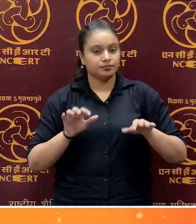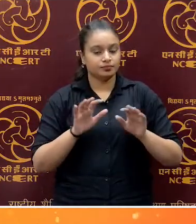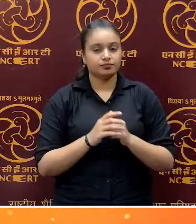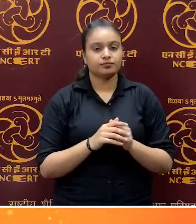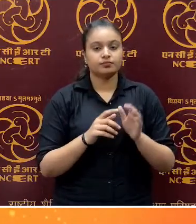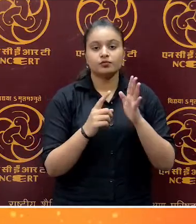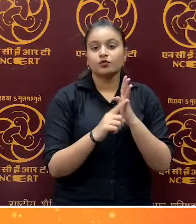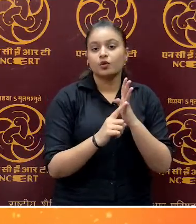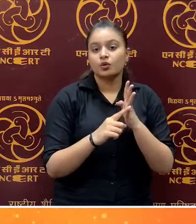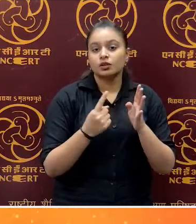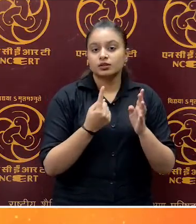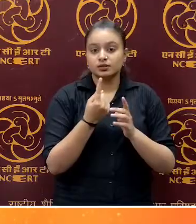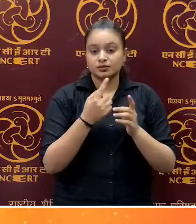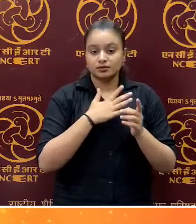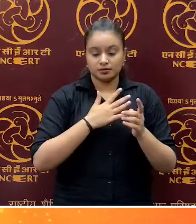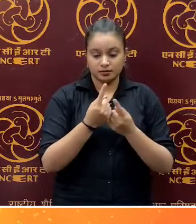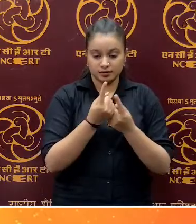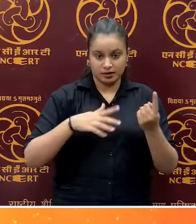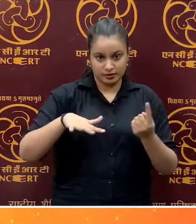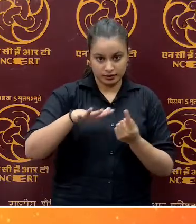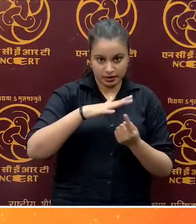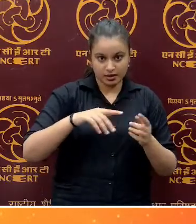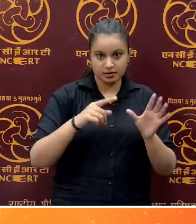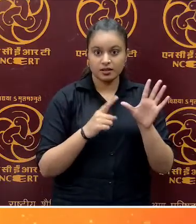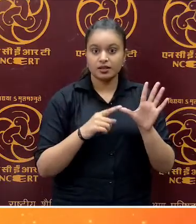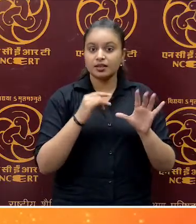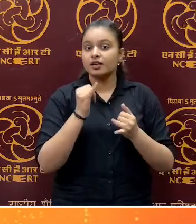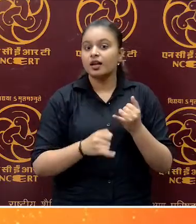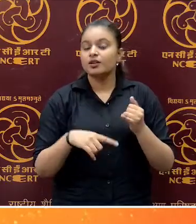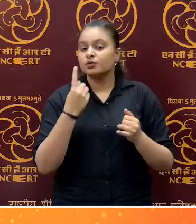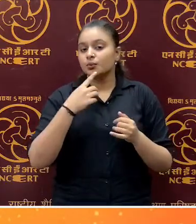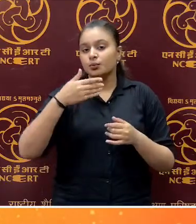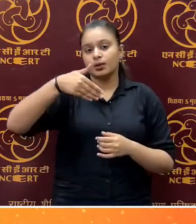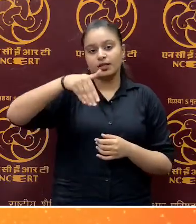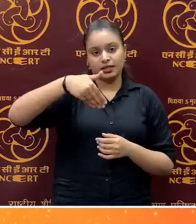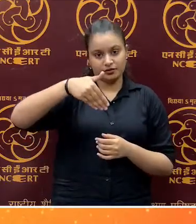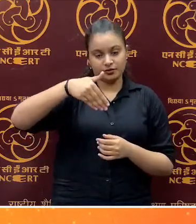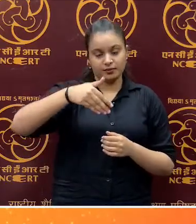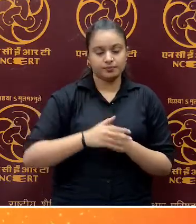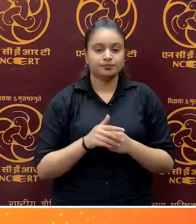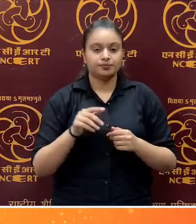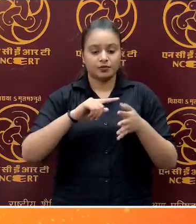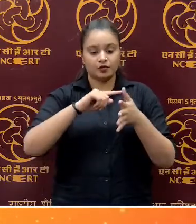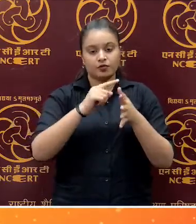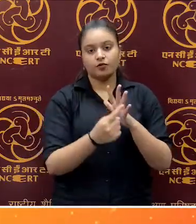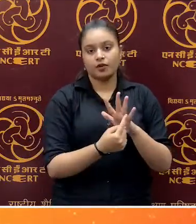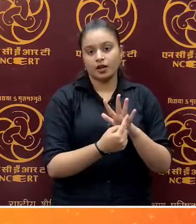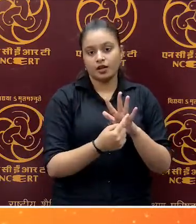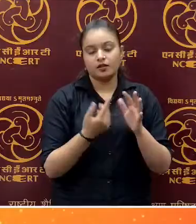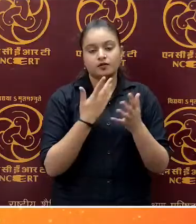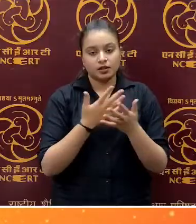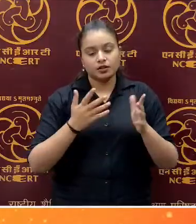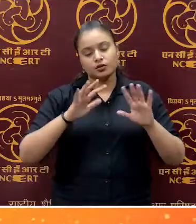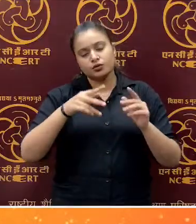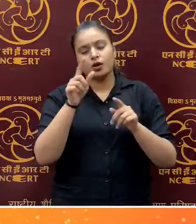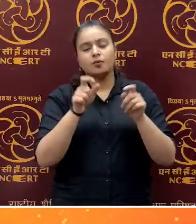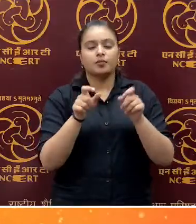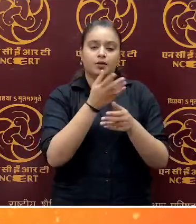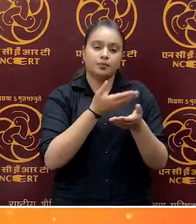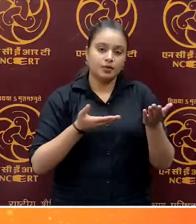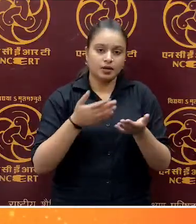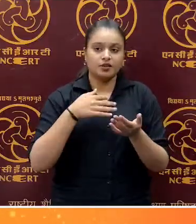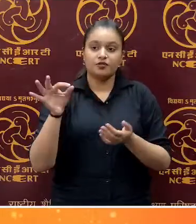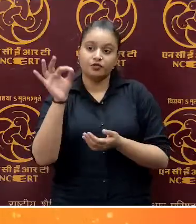the grass. Grass. And the last one, the leaf. Leaf. So these were the 5 things or people, I would say,